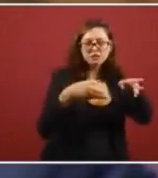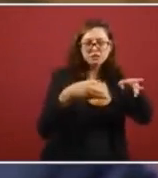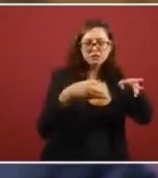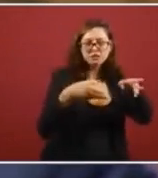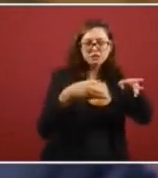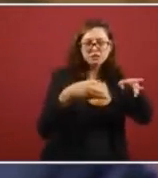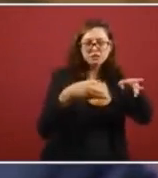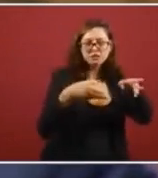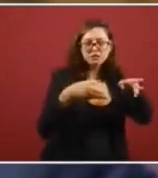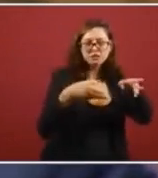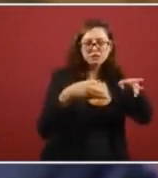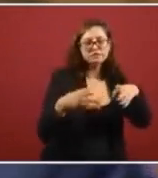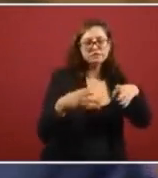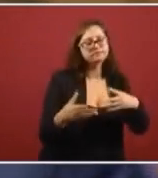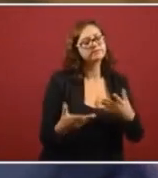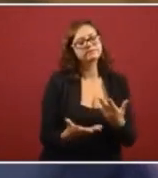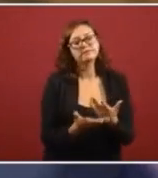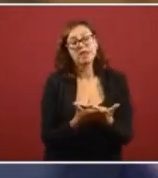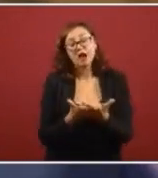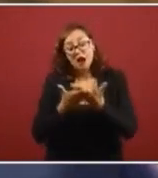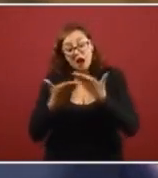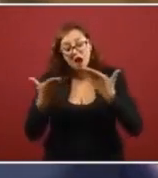we consider